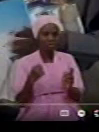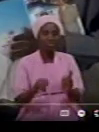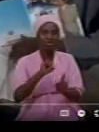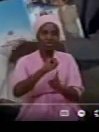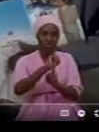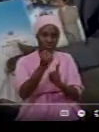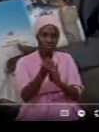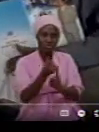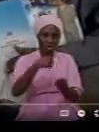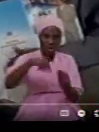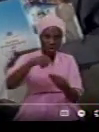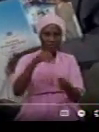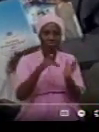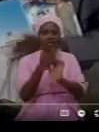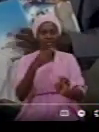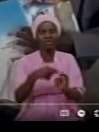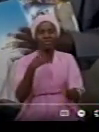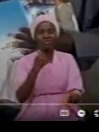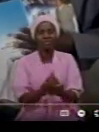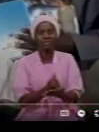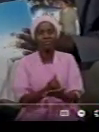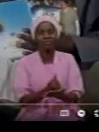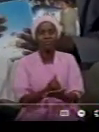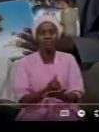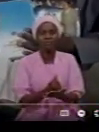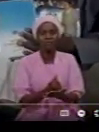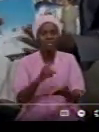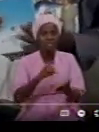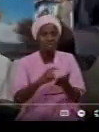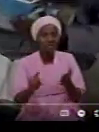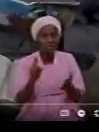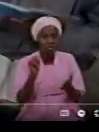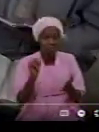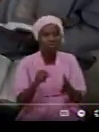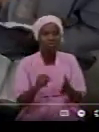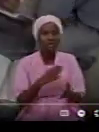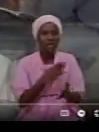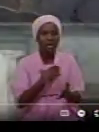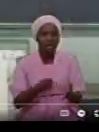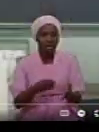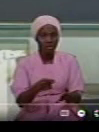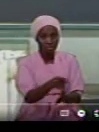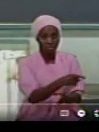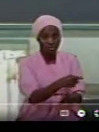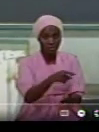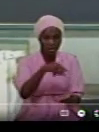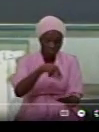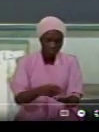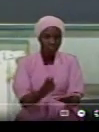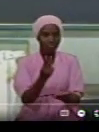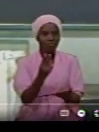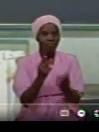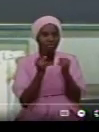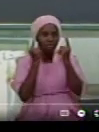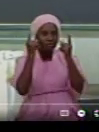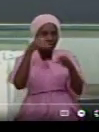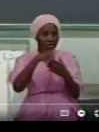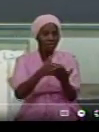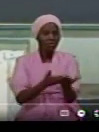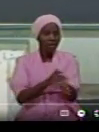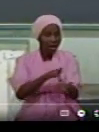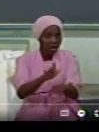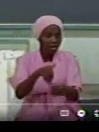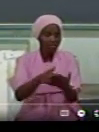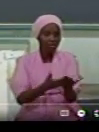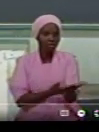Jesus' name. Look at verse 20. And they rose early in the morning, and they went